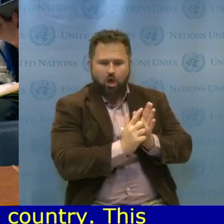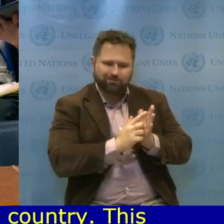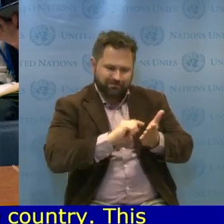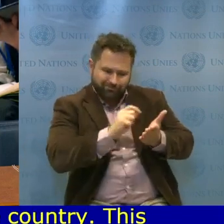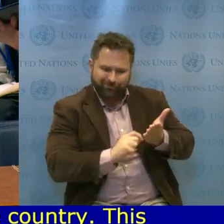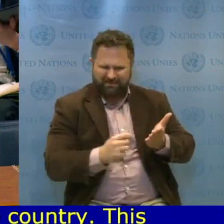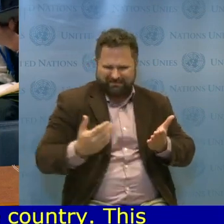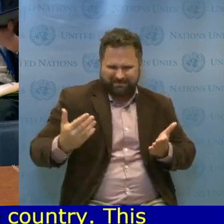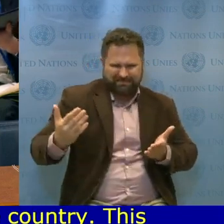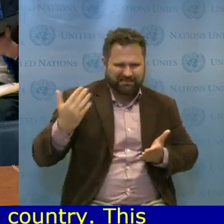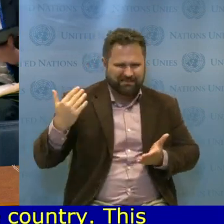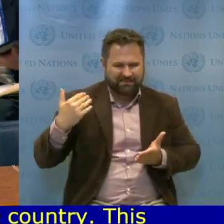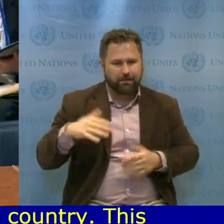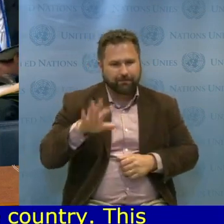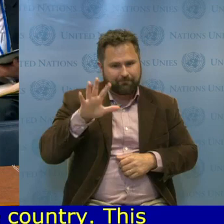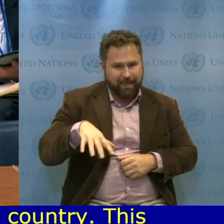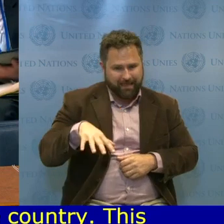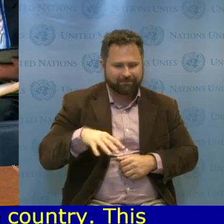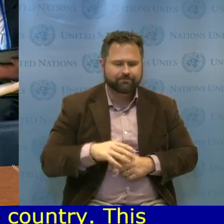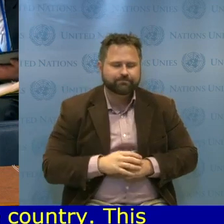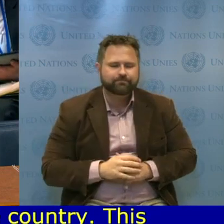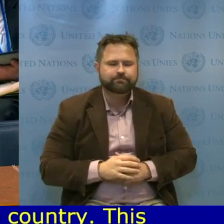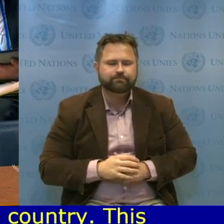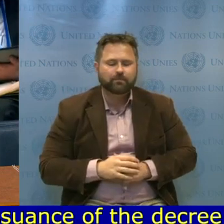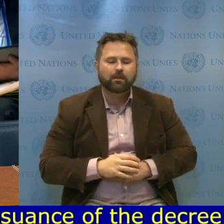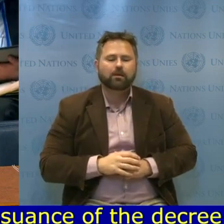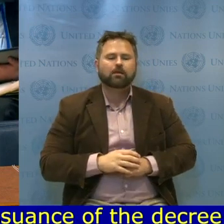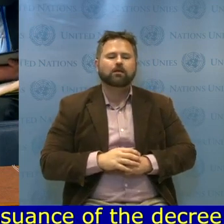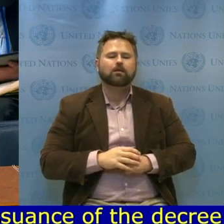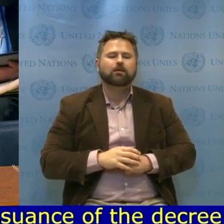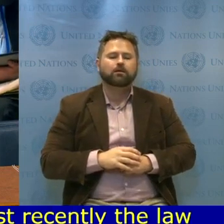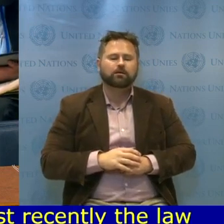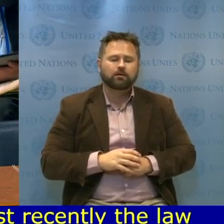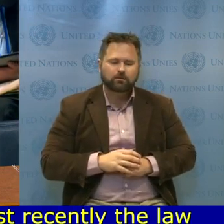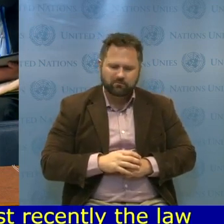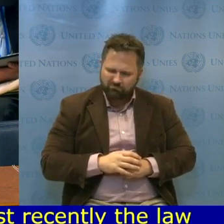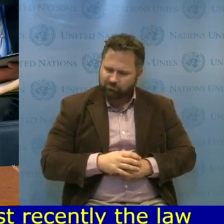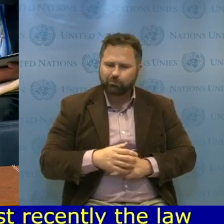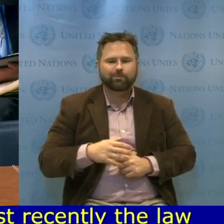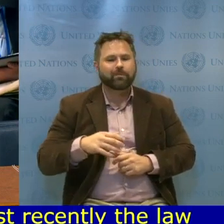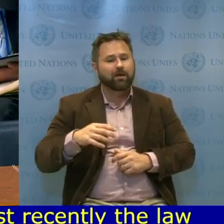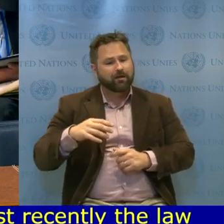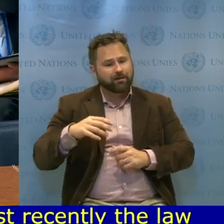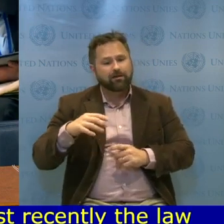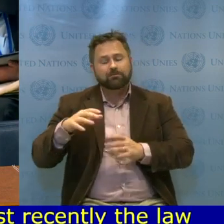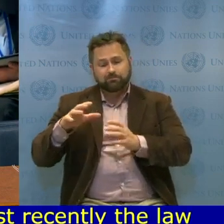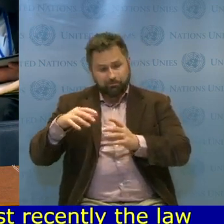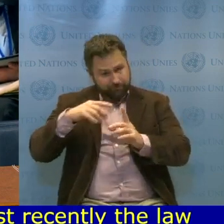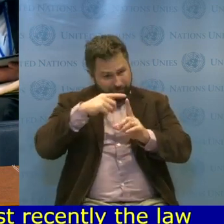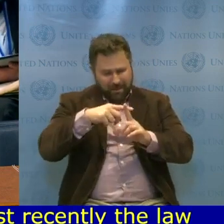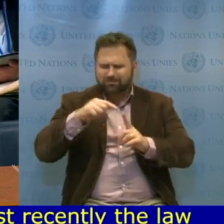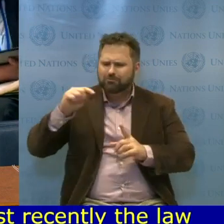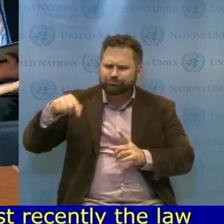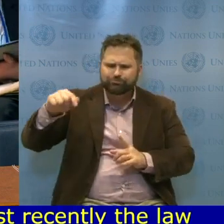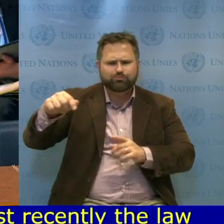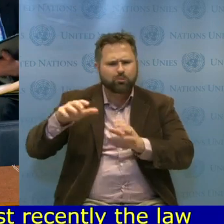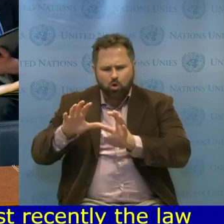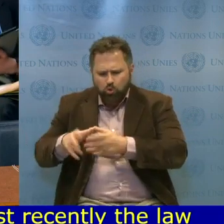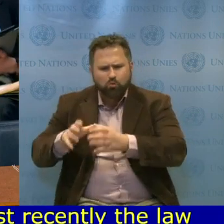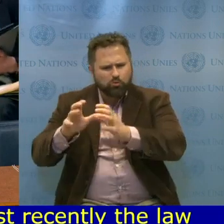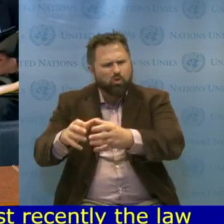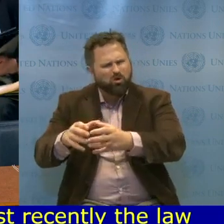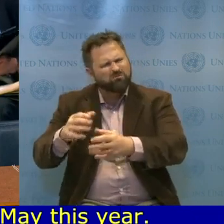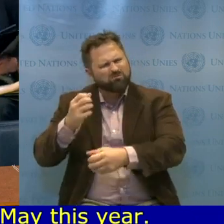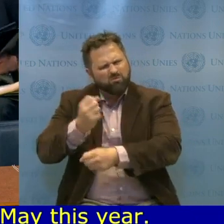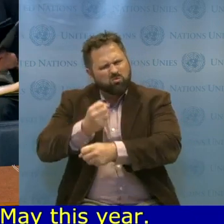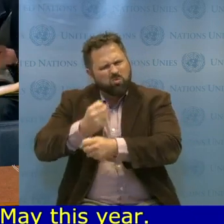year. In addition, various organizations working to support persons with disability, such as National Commission